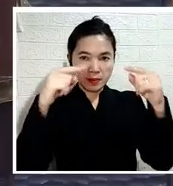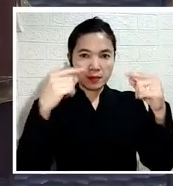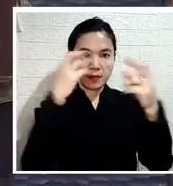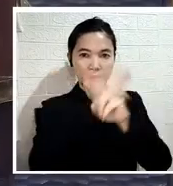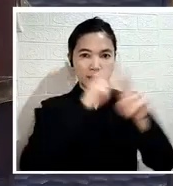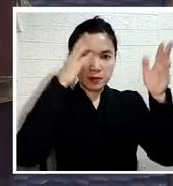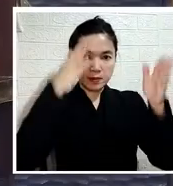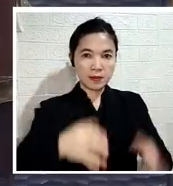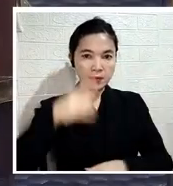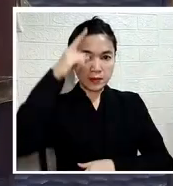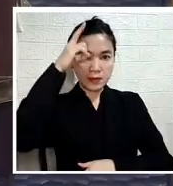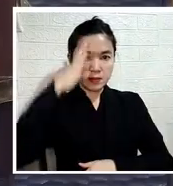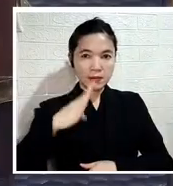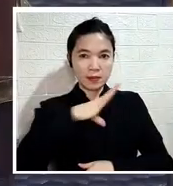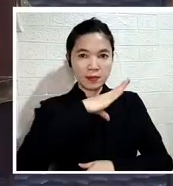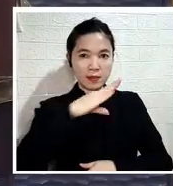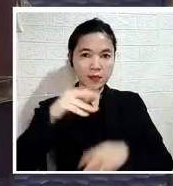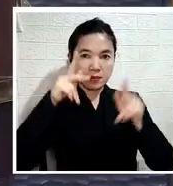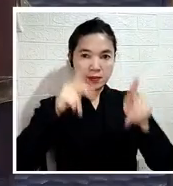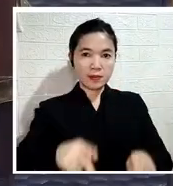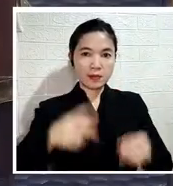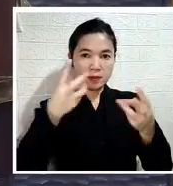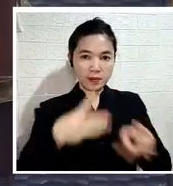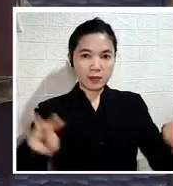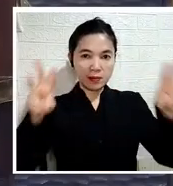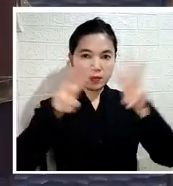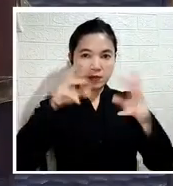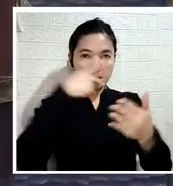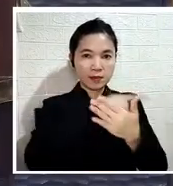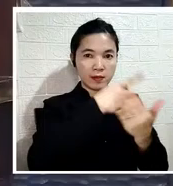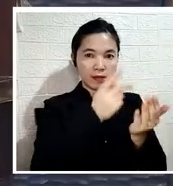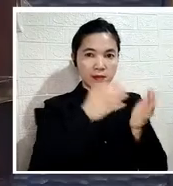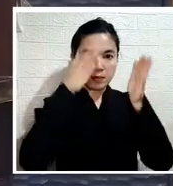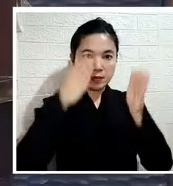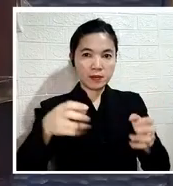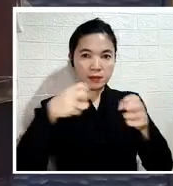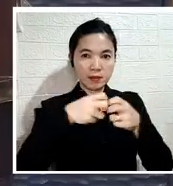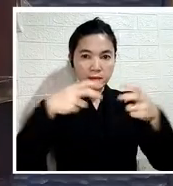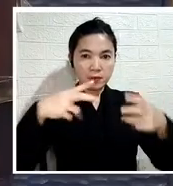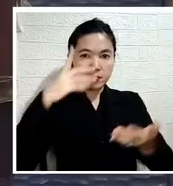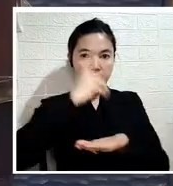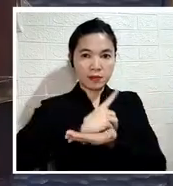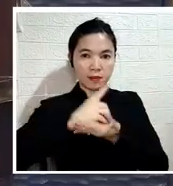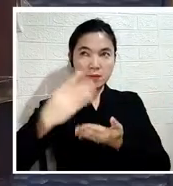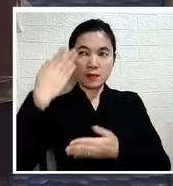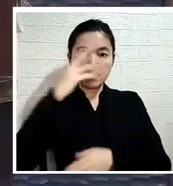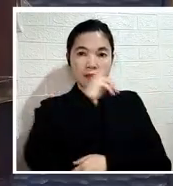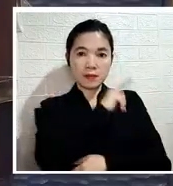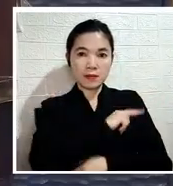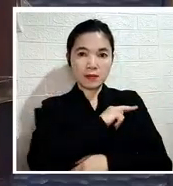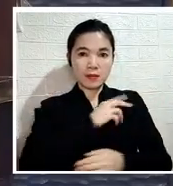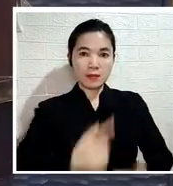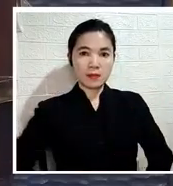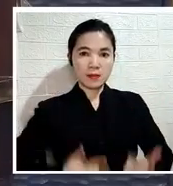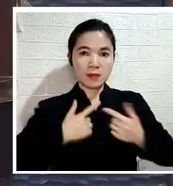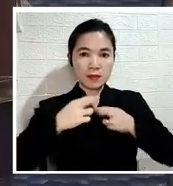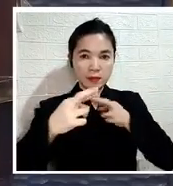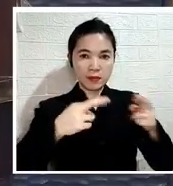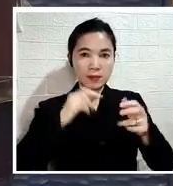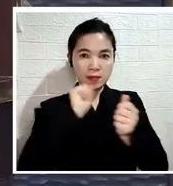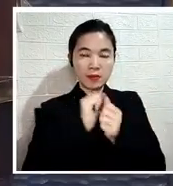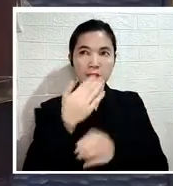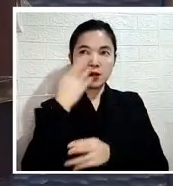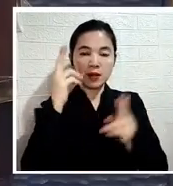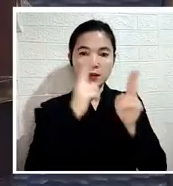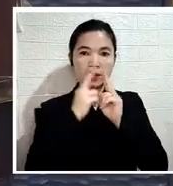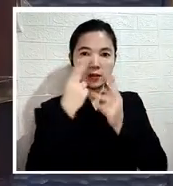man may merit to become partakers even in his divine nature, who lives and reigns with you in the unity of the Holy